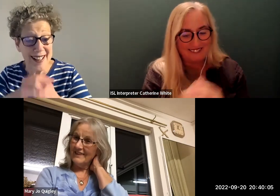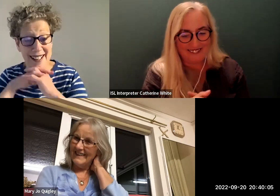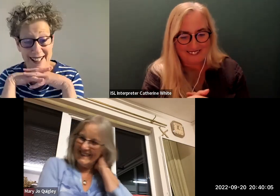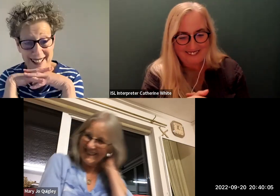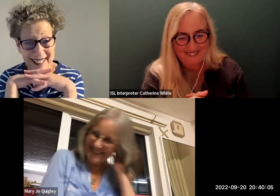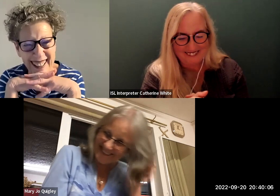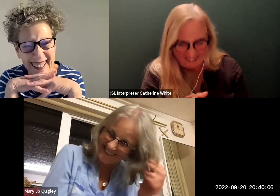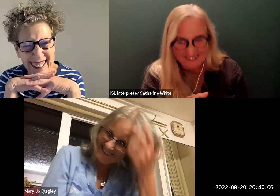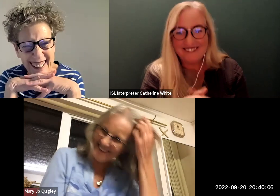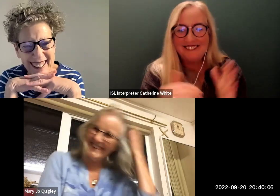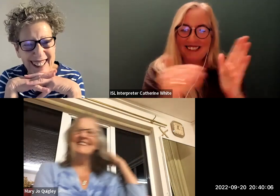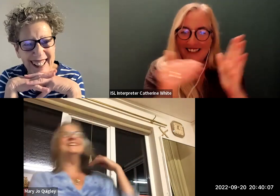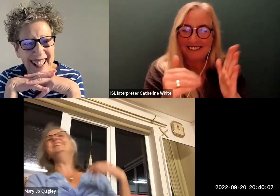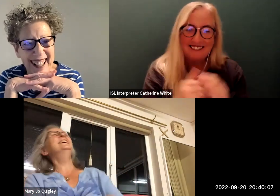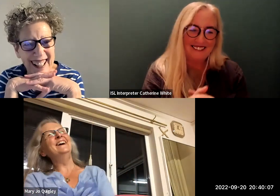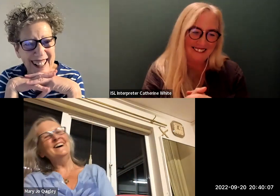very.